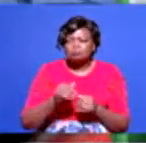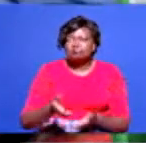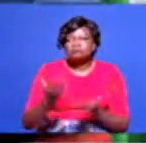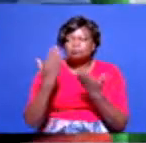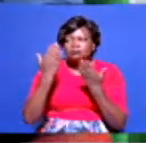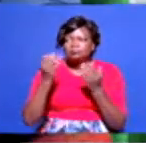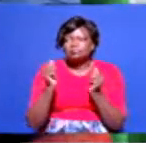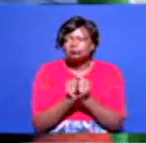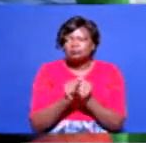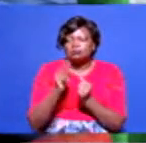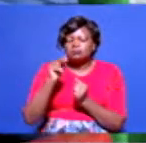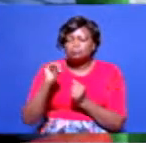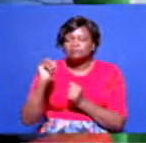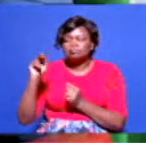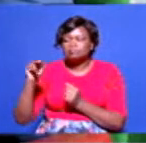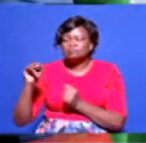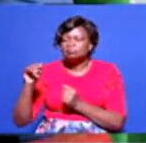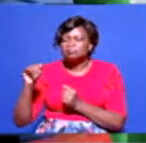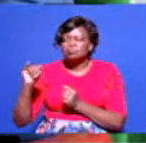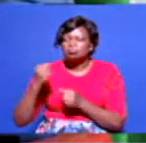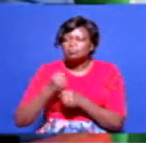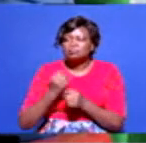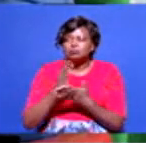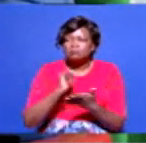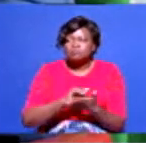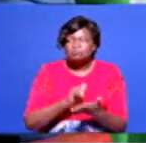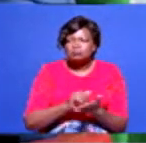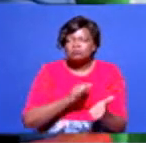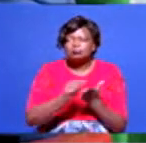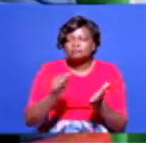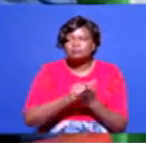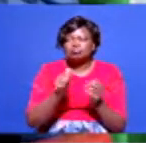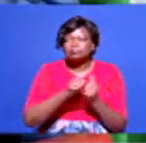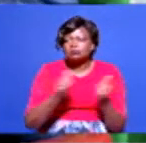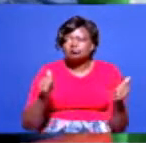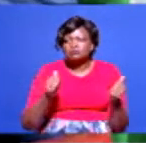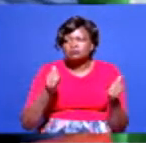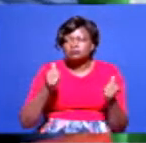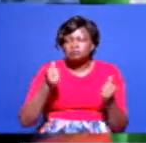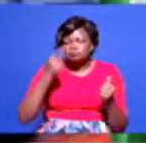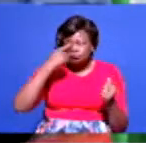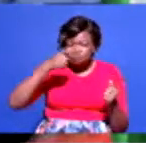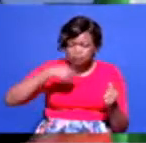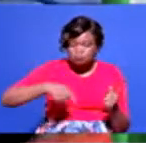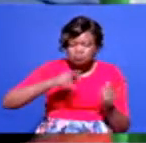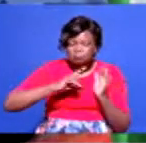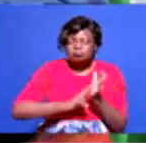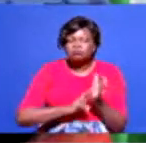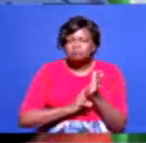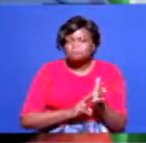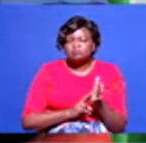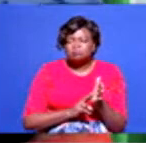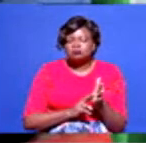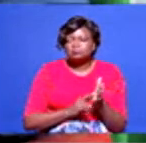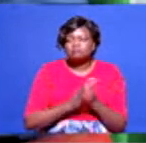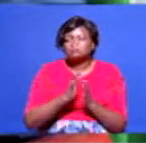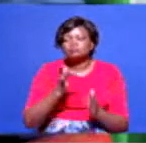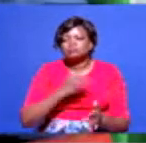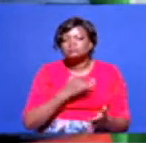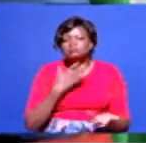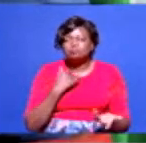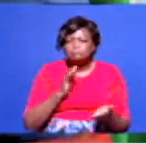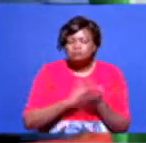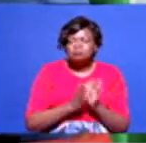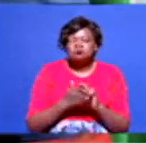Moigai to see that it was printed. So for us, he represented aspiration. We really wanted to be like